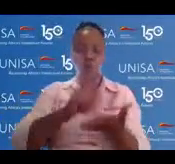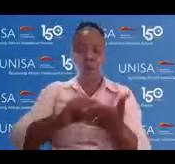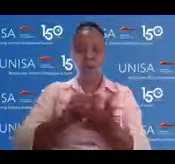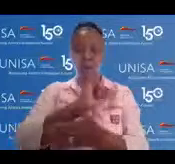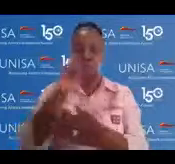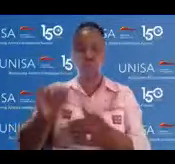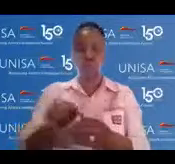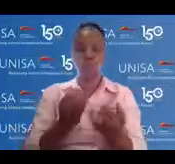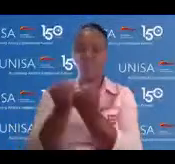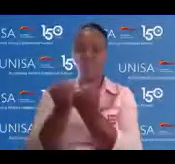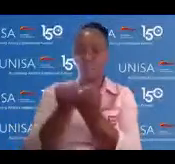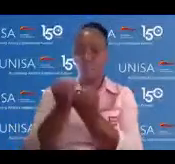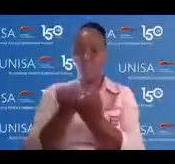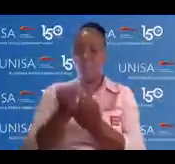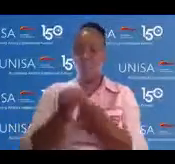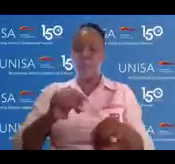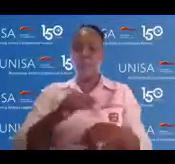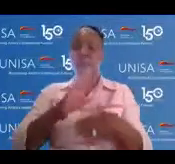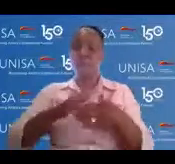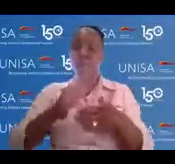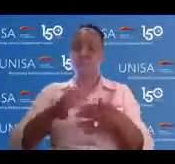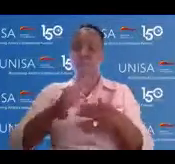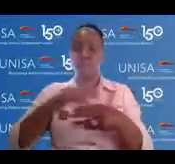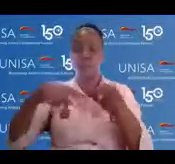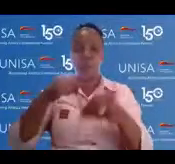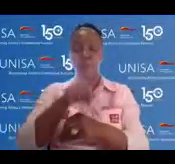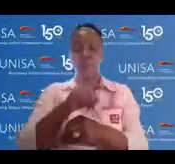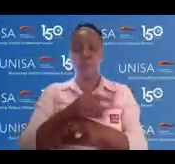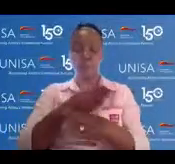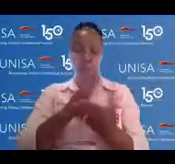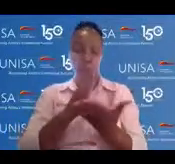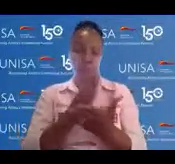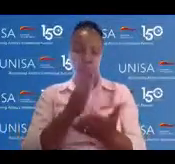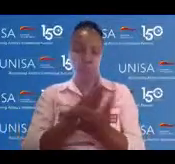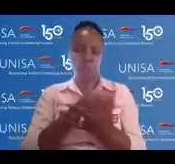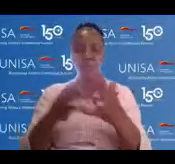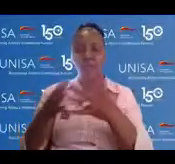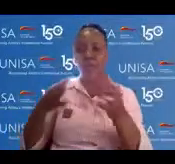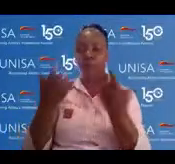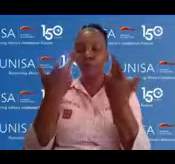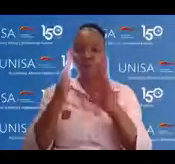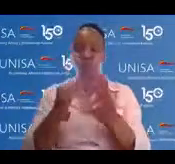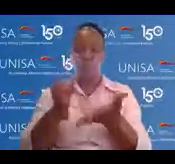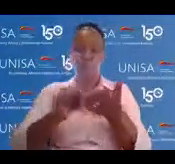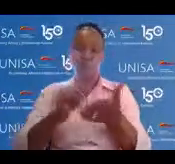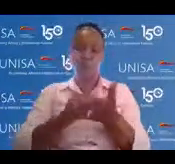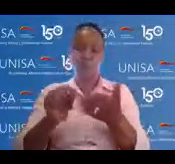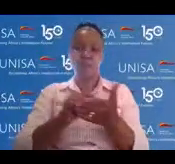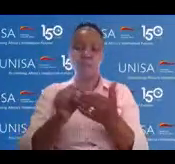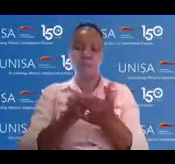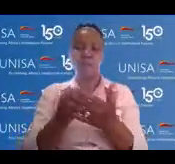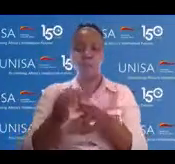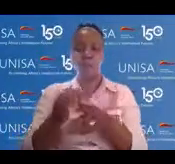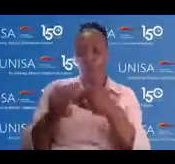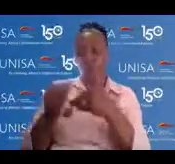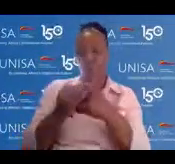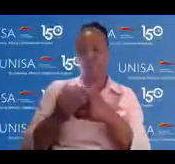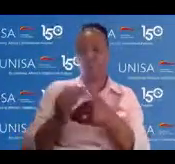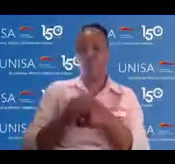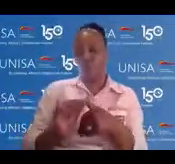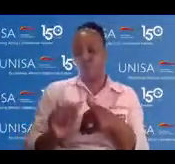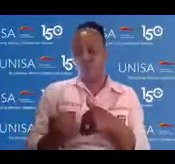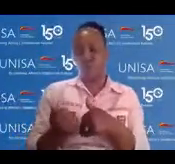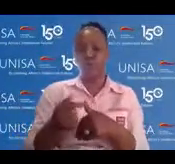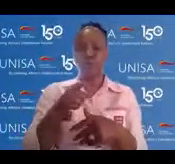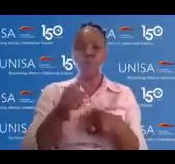purpose of this test is to determine whether there are any students writing in very close proximity. Now, I want to